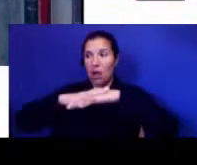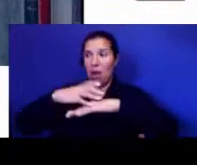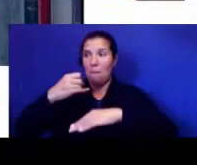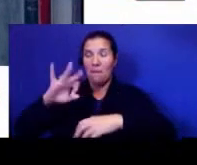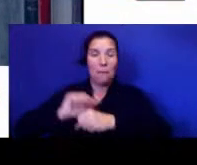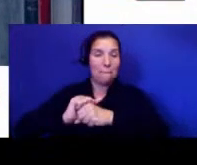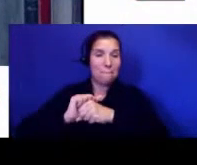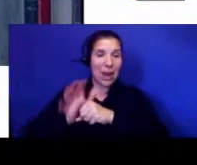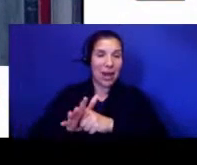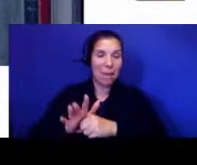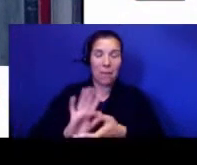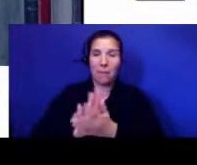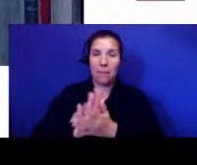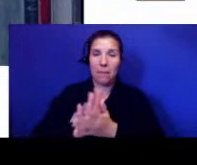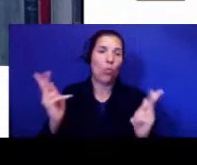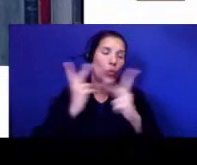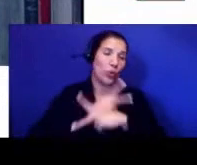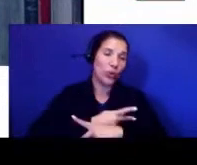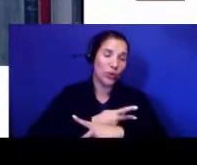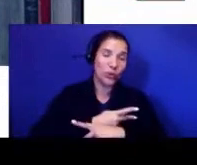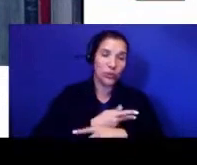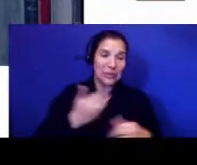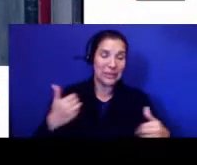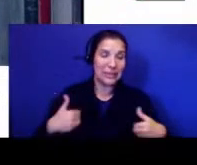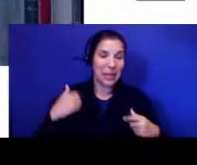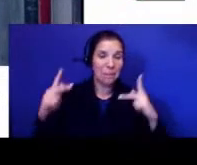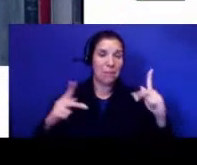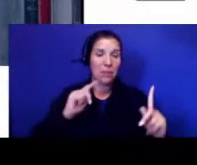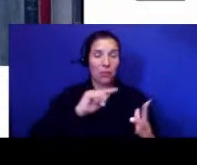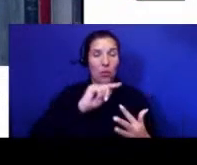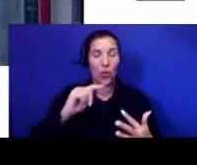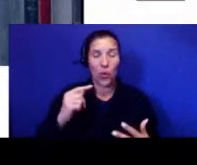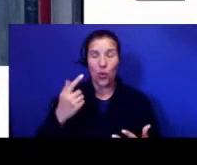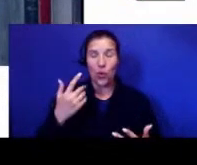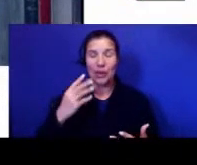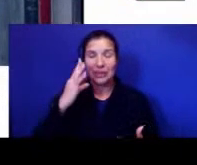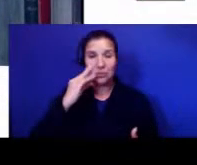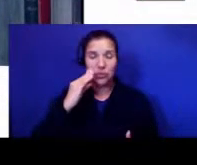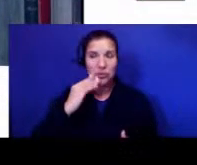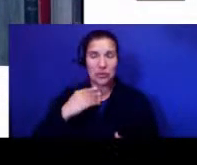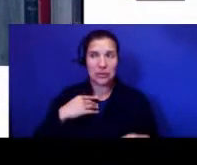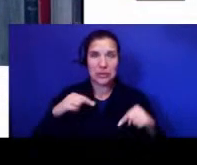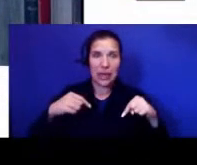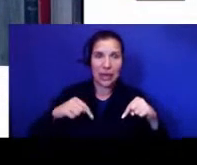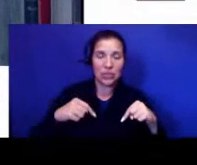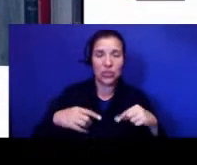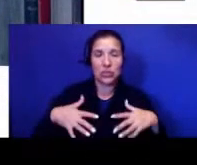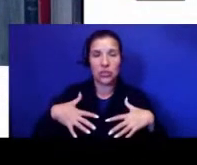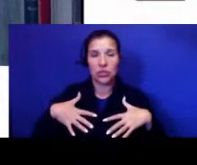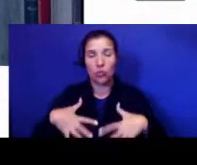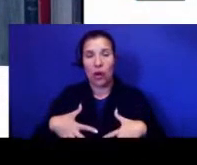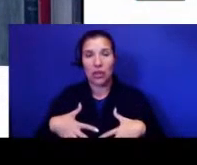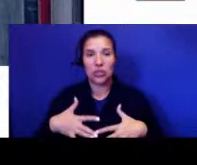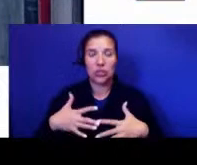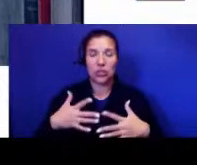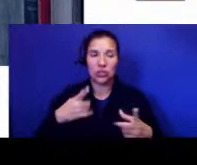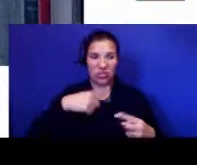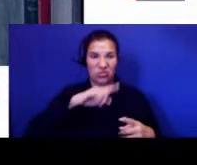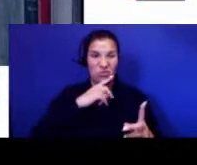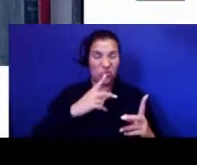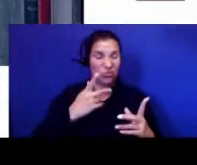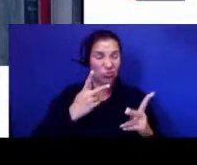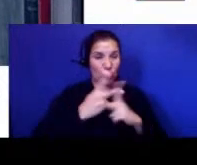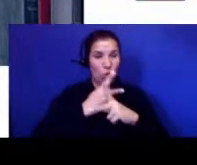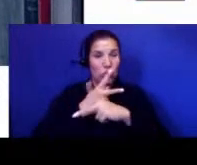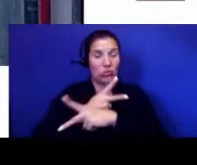it exponentially worse. Young people who experience anxiousness, depression, and worse are struggling, and their mental